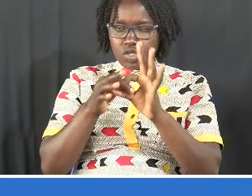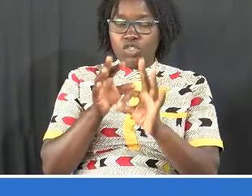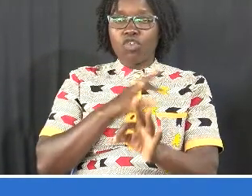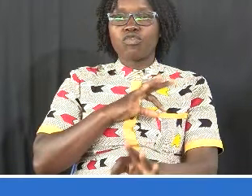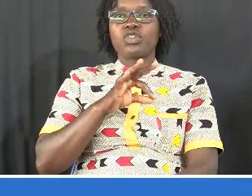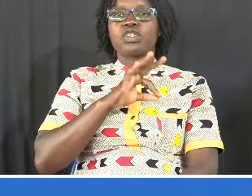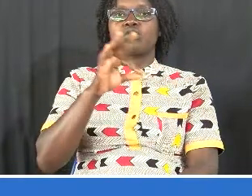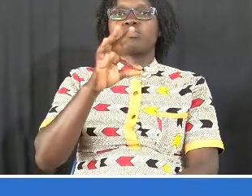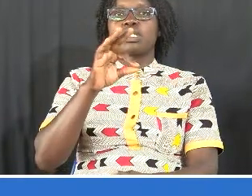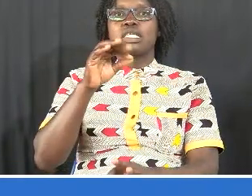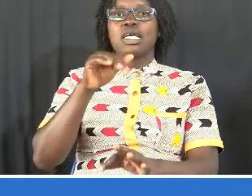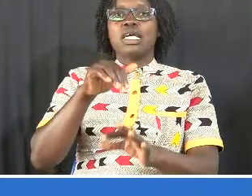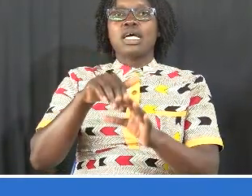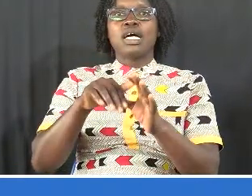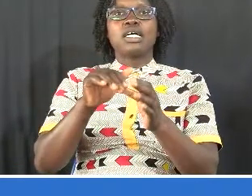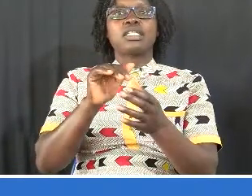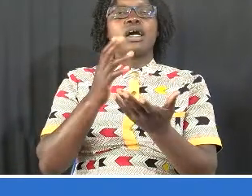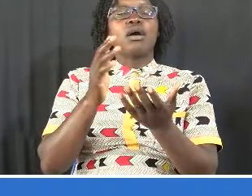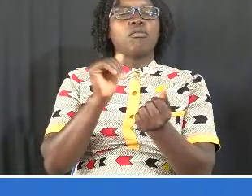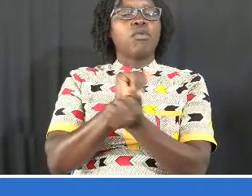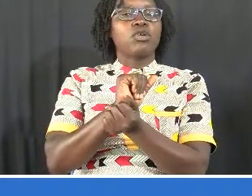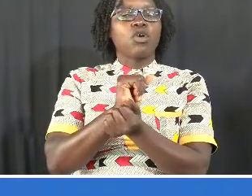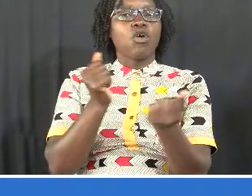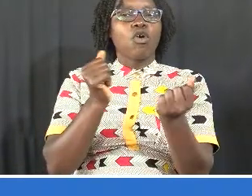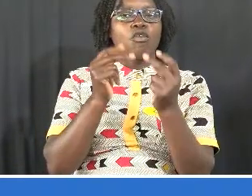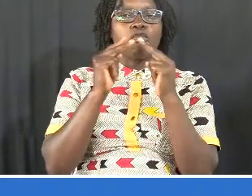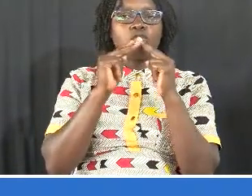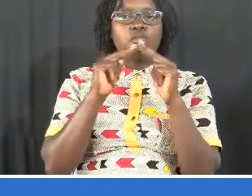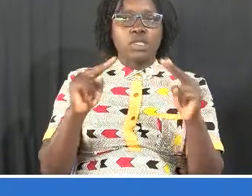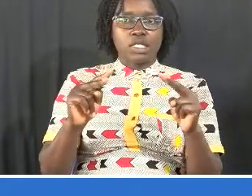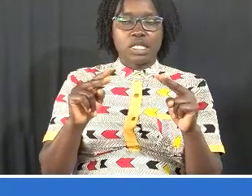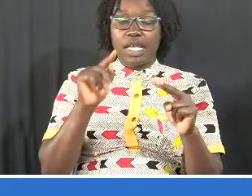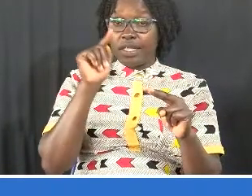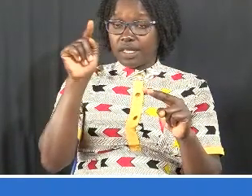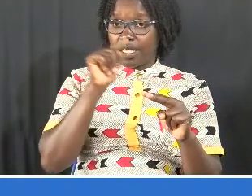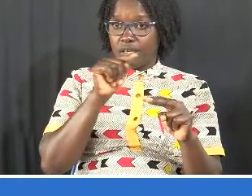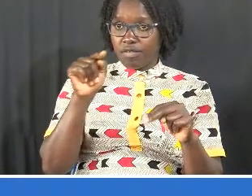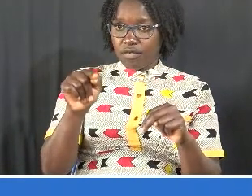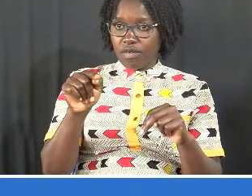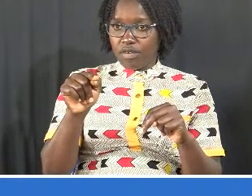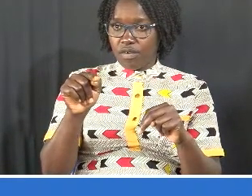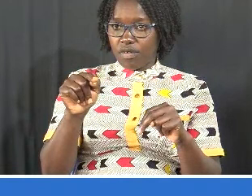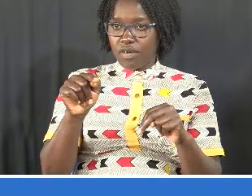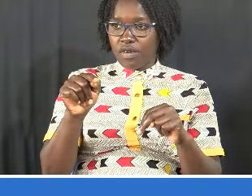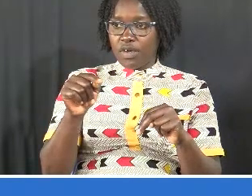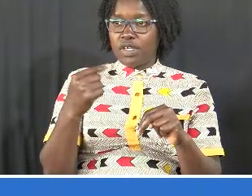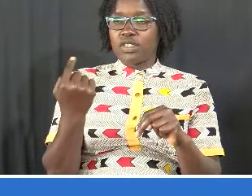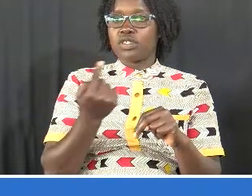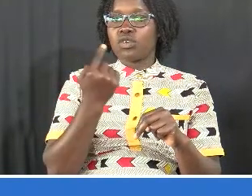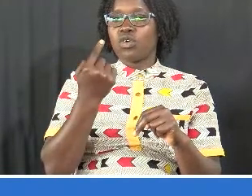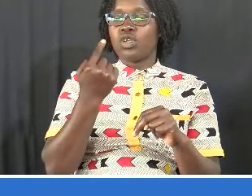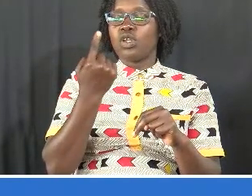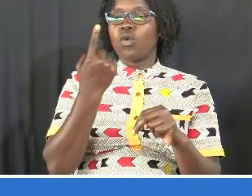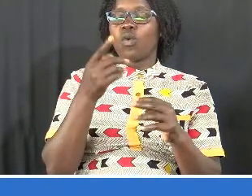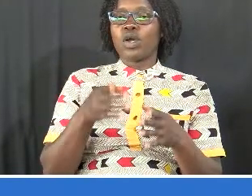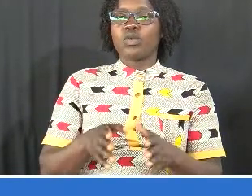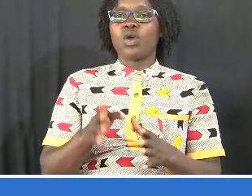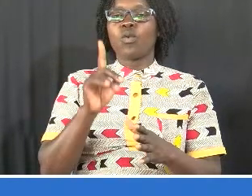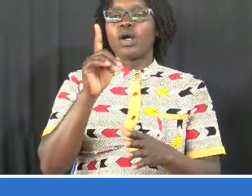Spirit in the bond of peace. Therefore, there is only one body, one